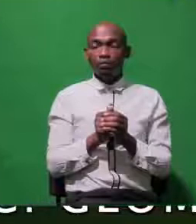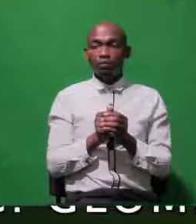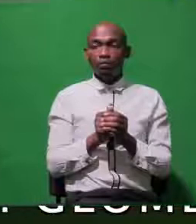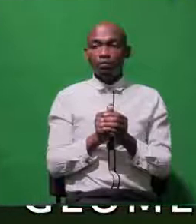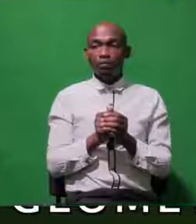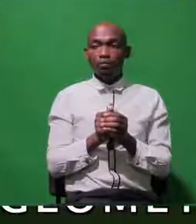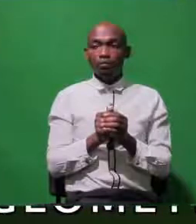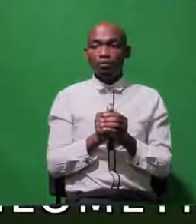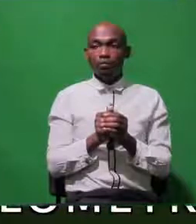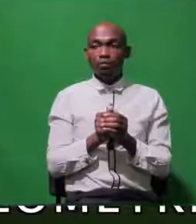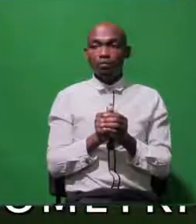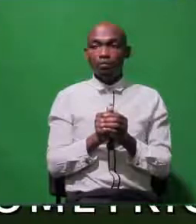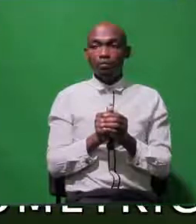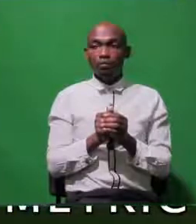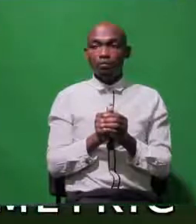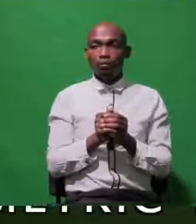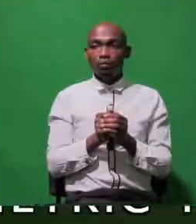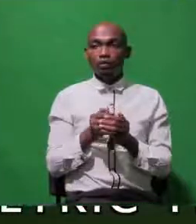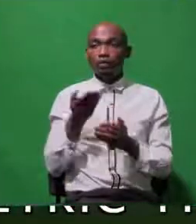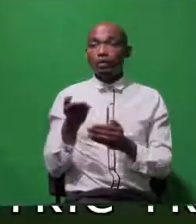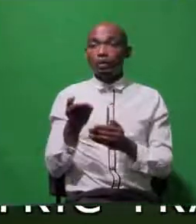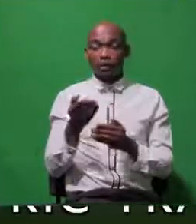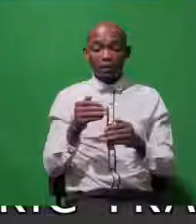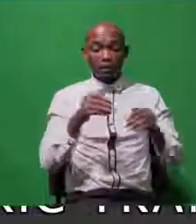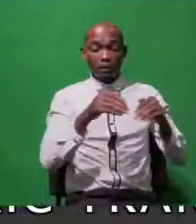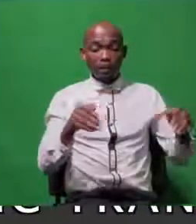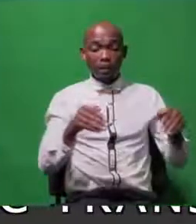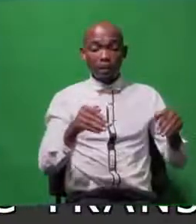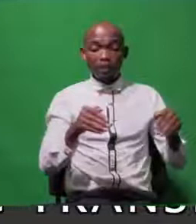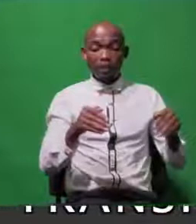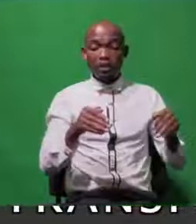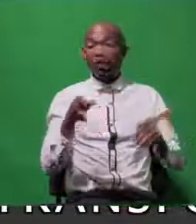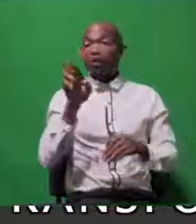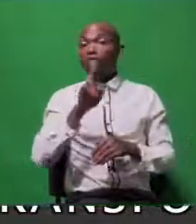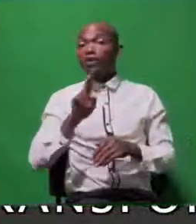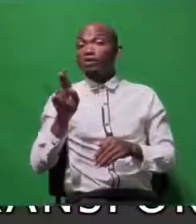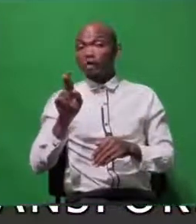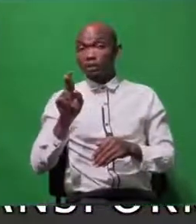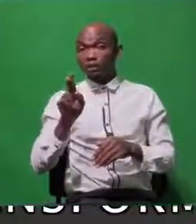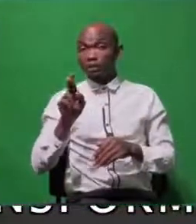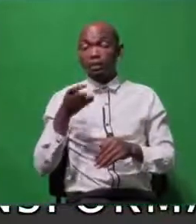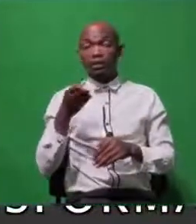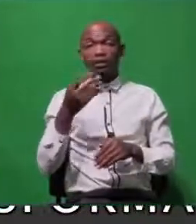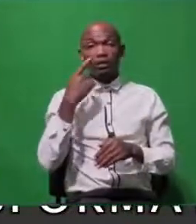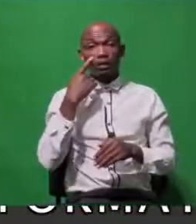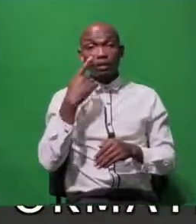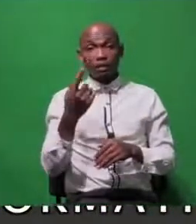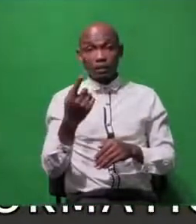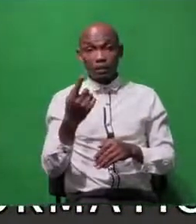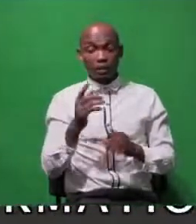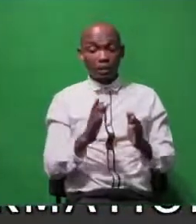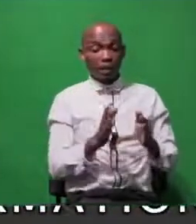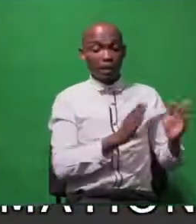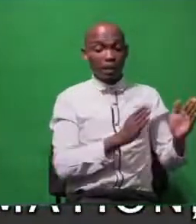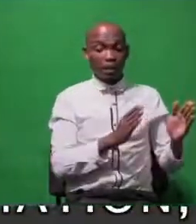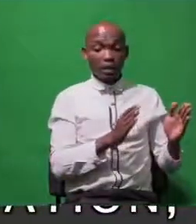This is the line of reflection. And the image will be seen in the other side of the